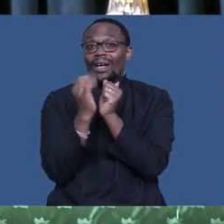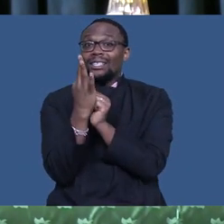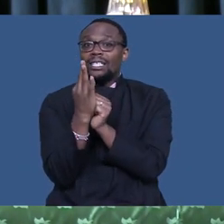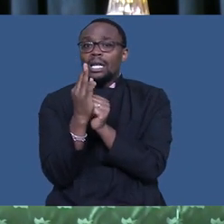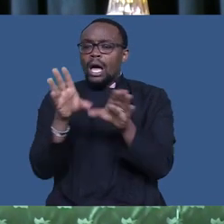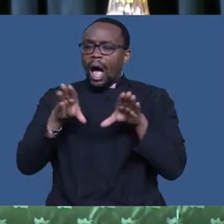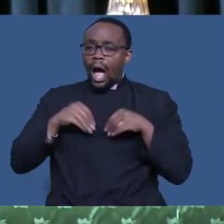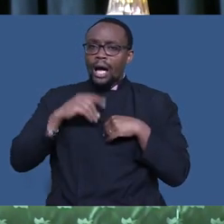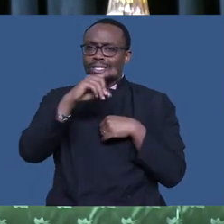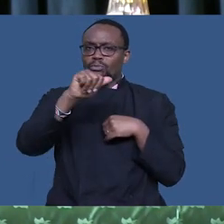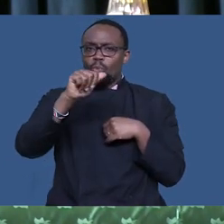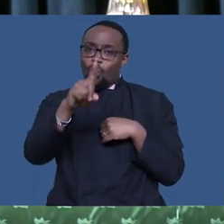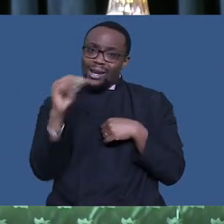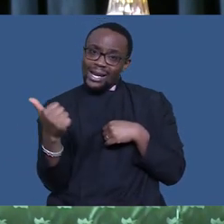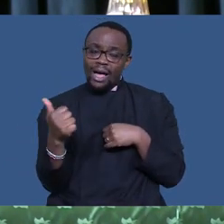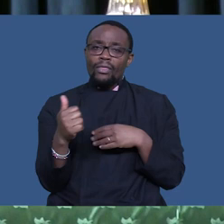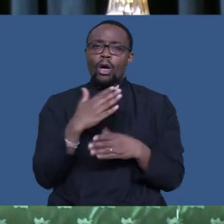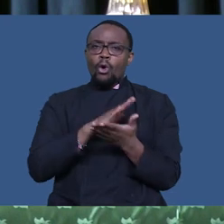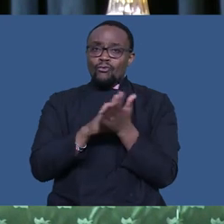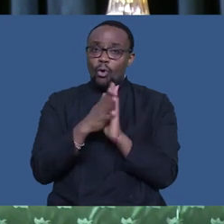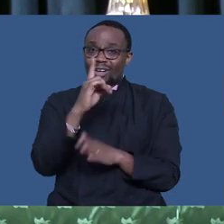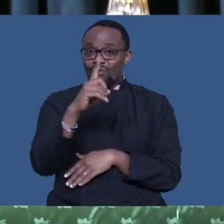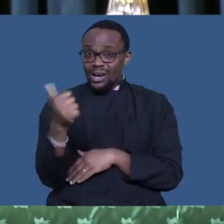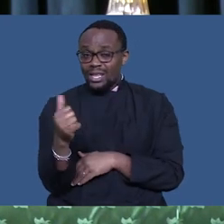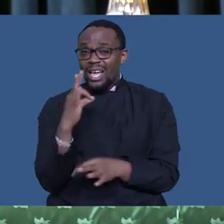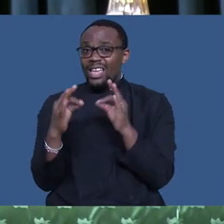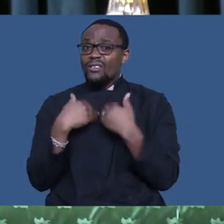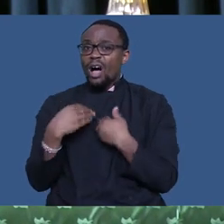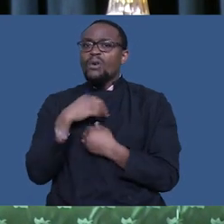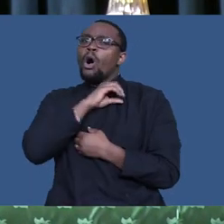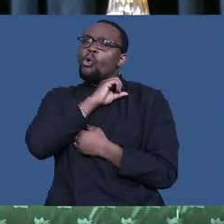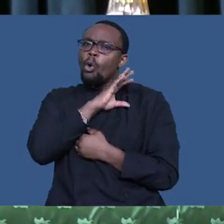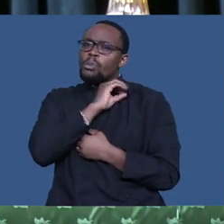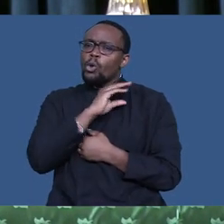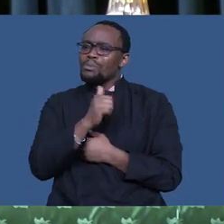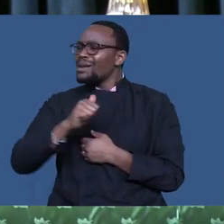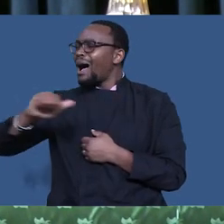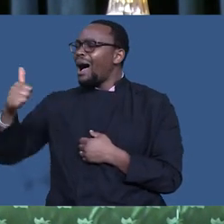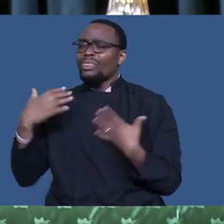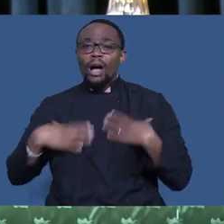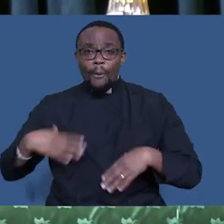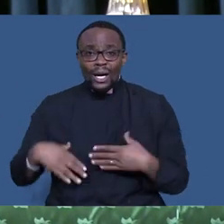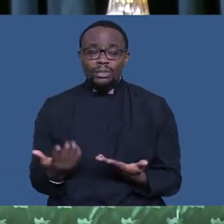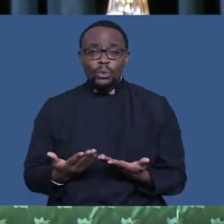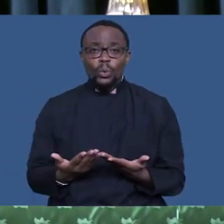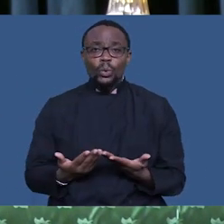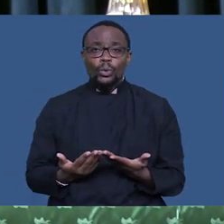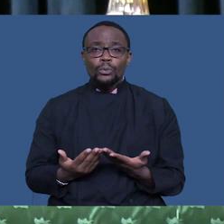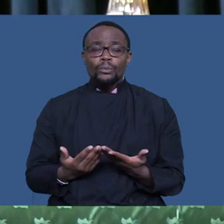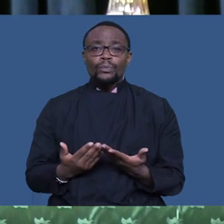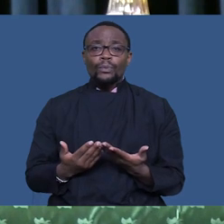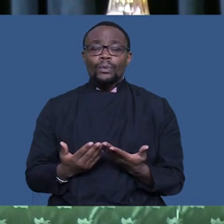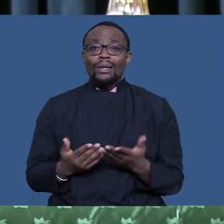and forgiving one another. If anyone has a complaint against another,